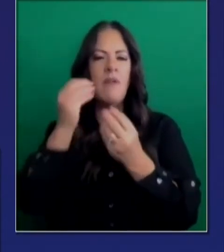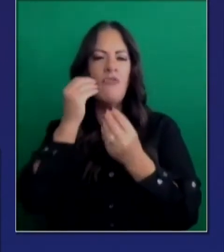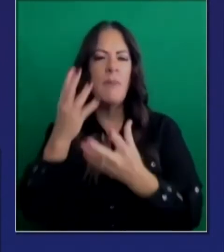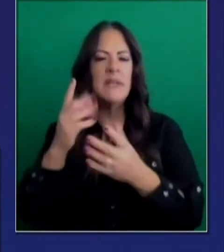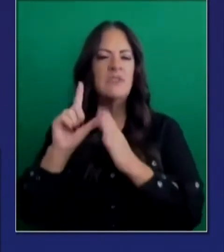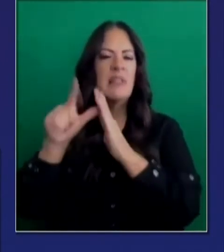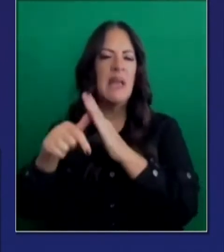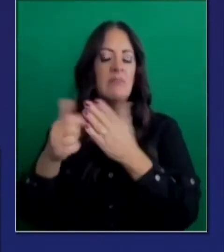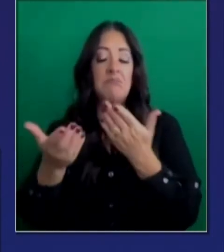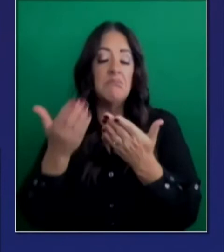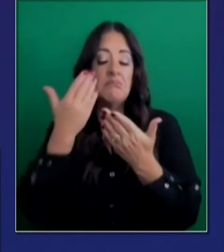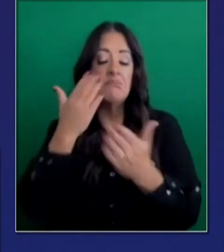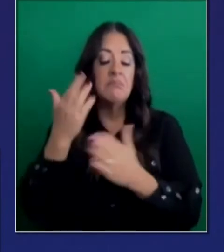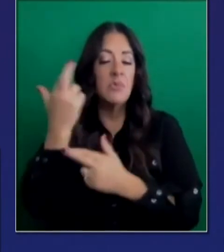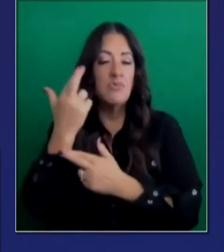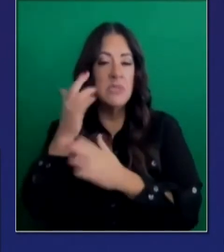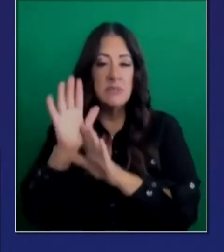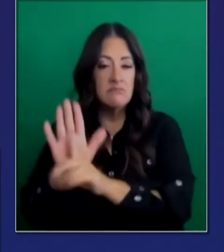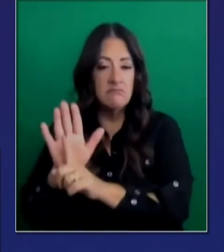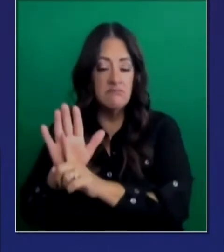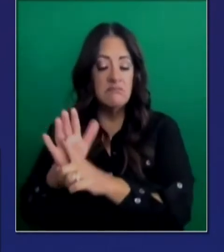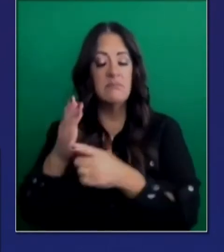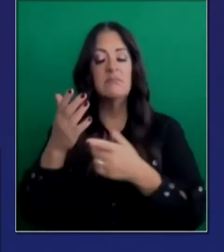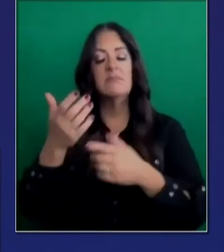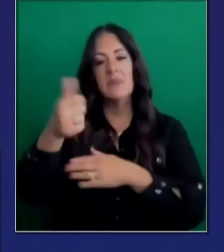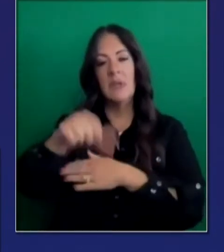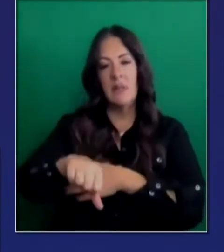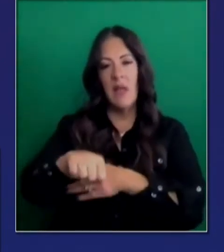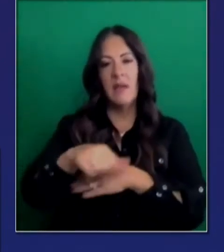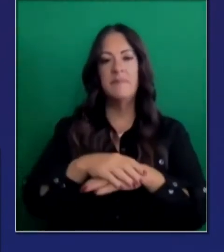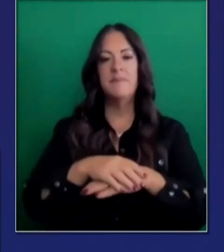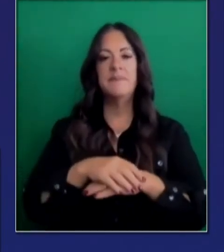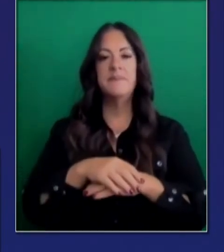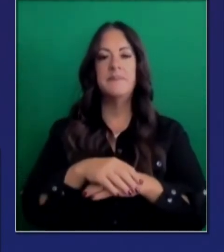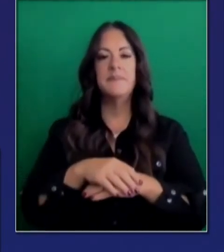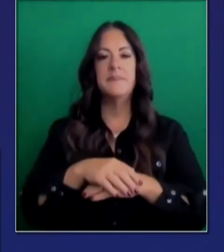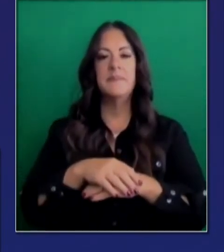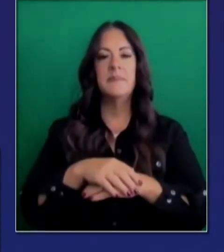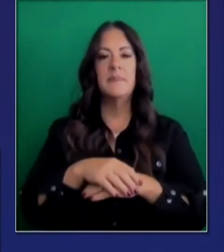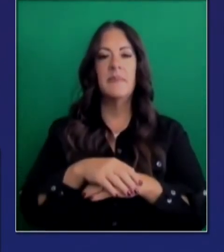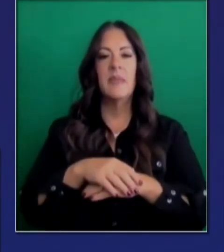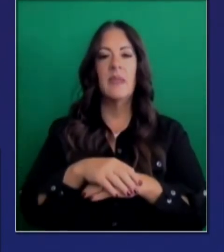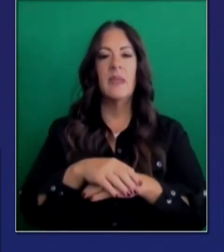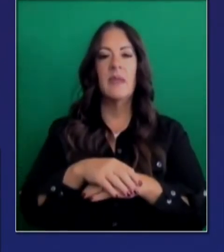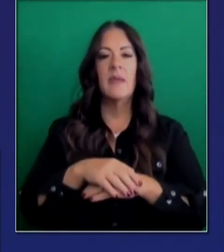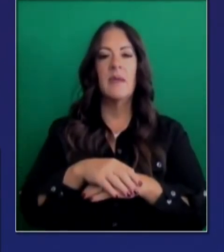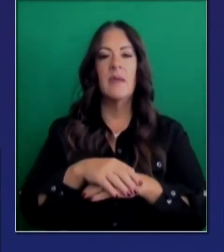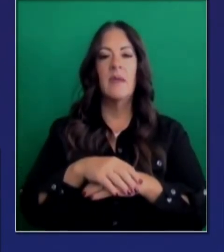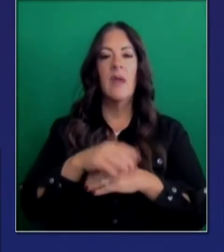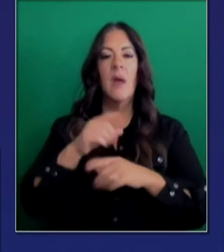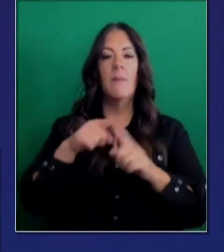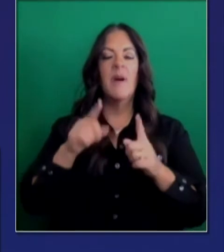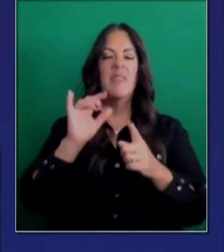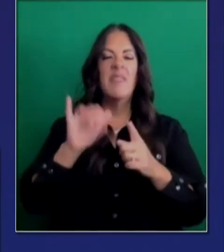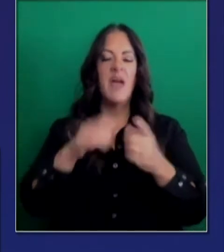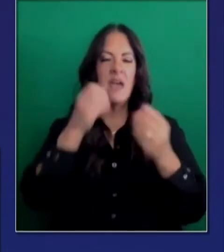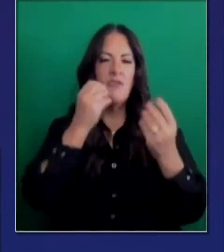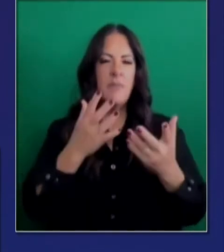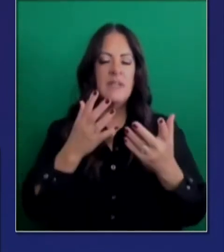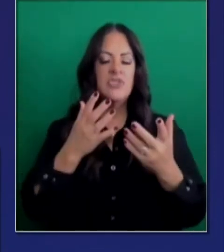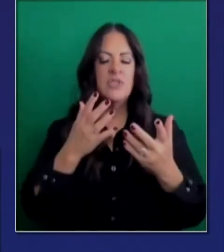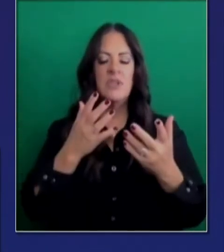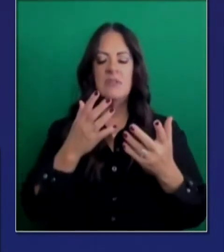declining, at least in our system, based upon this current survey, and this information updates